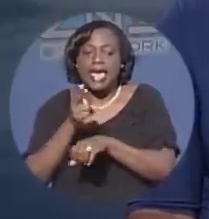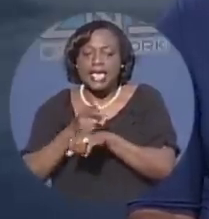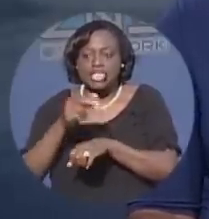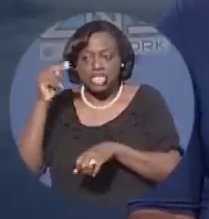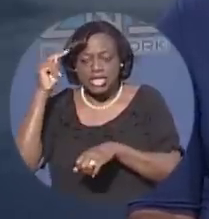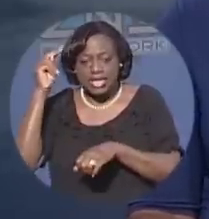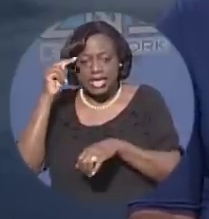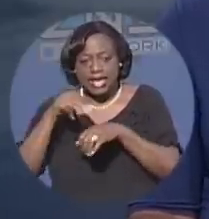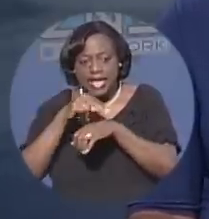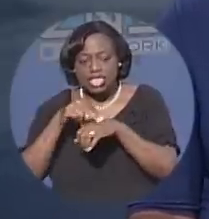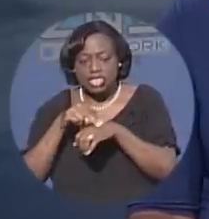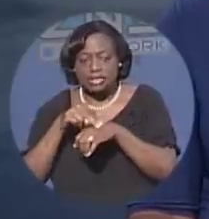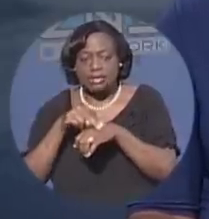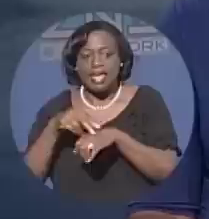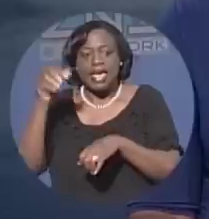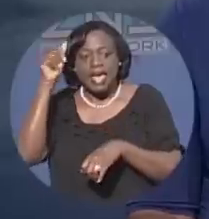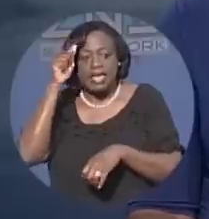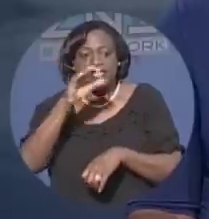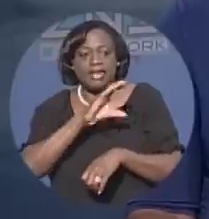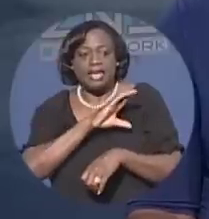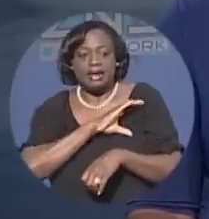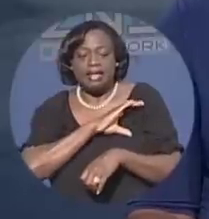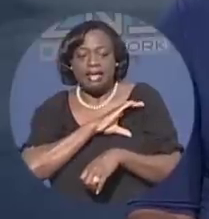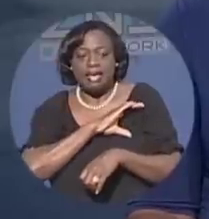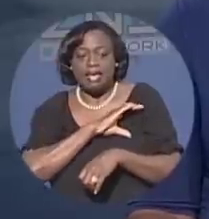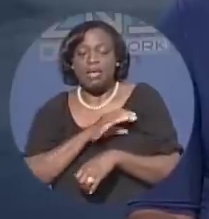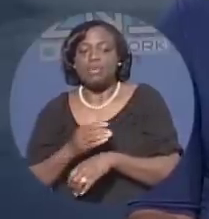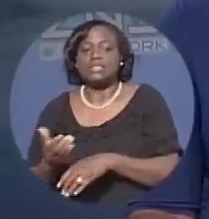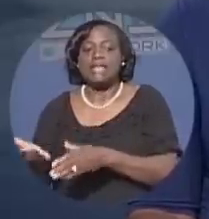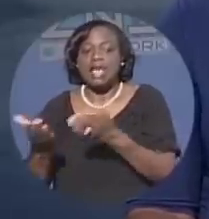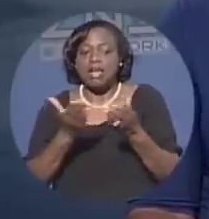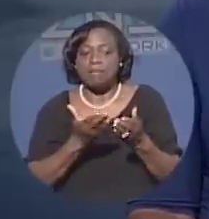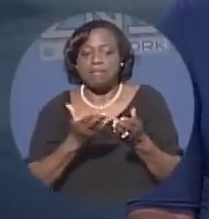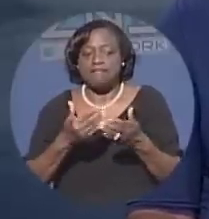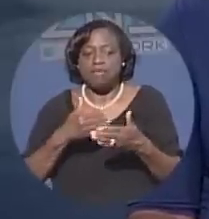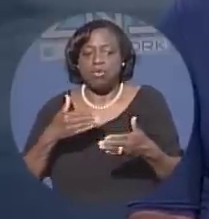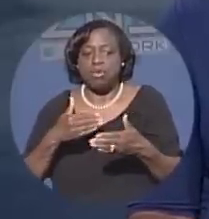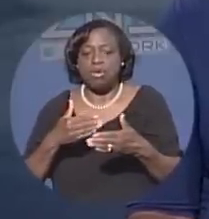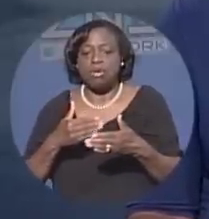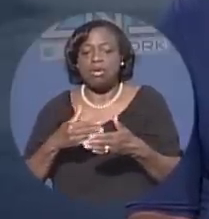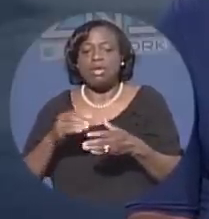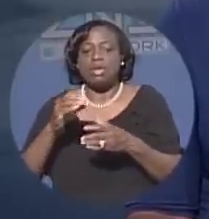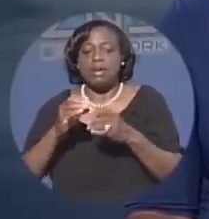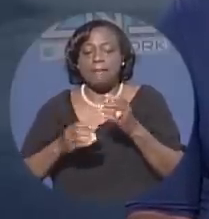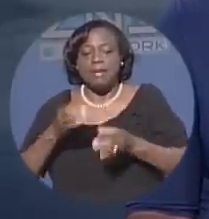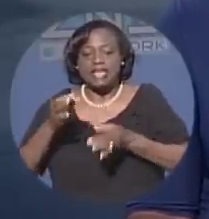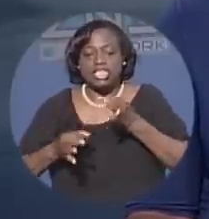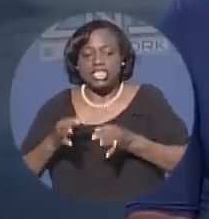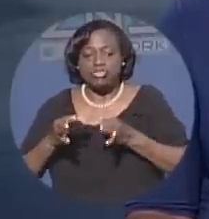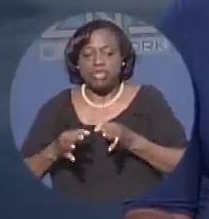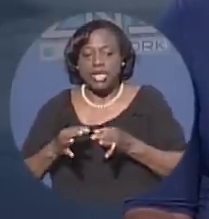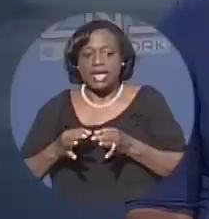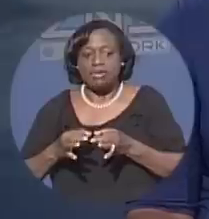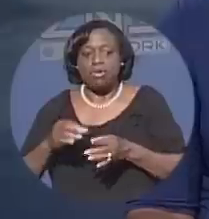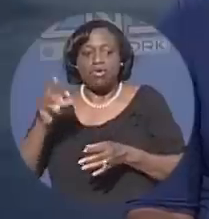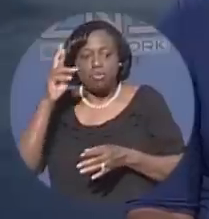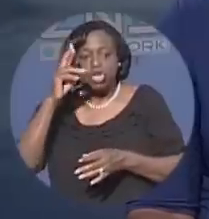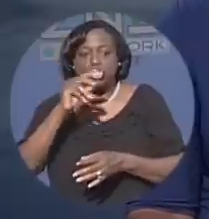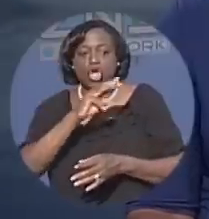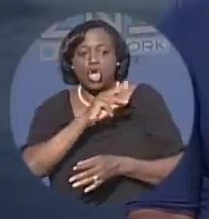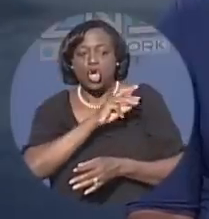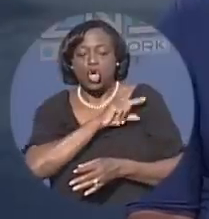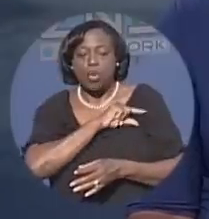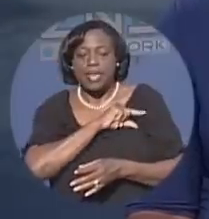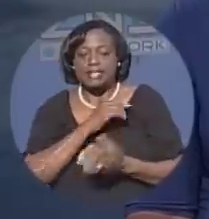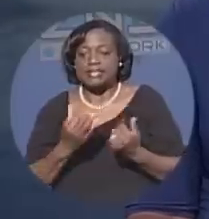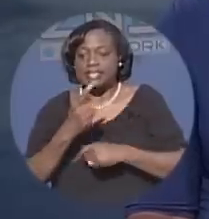resident Anthony Clark was arraigned before Chief Magistrate Roger Gomez today for allegedly causing Tillis's death. The Haitian